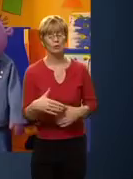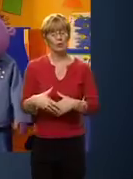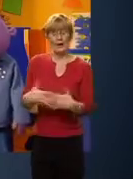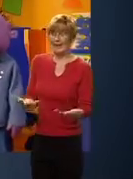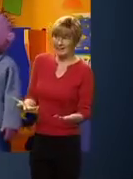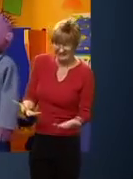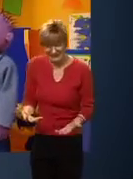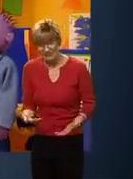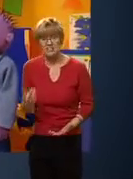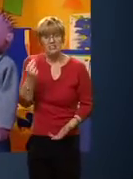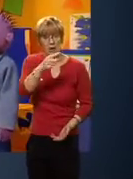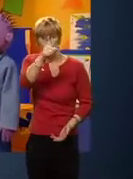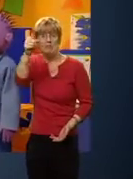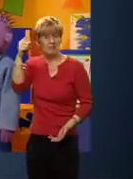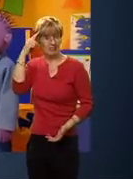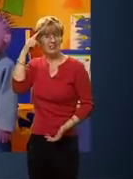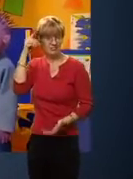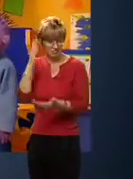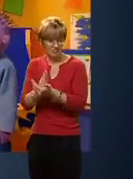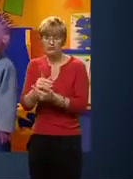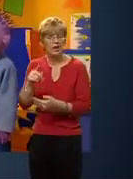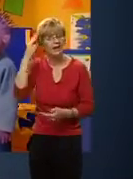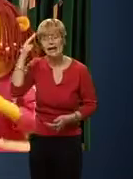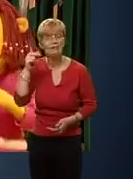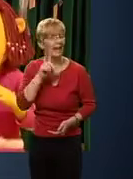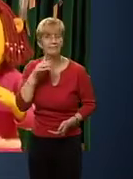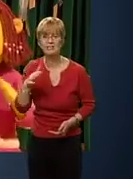some people think there are, but they don't call them ladyfish.